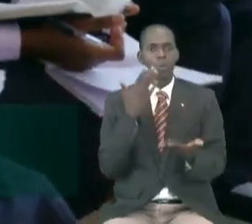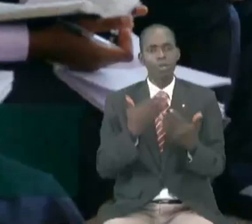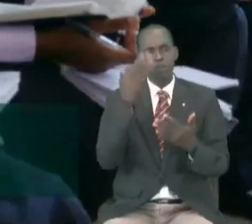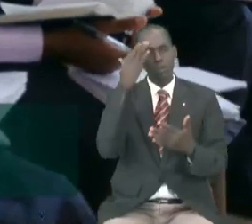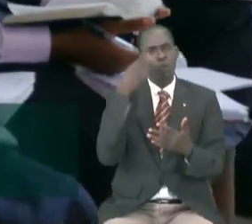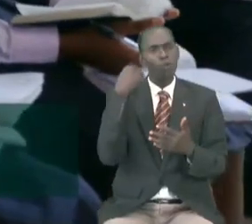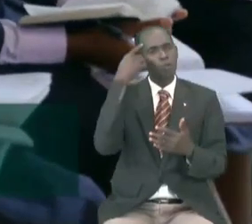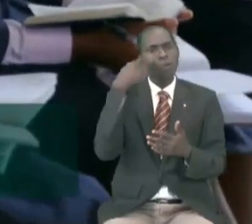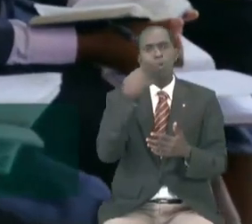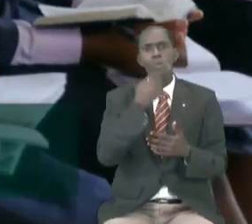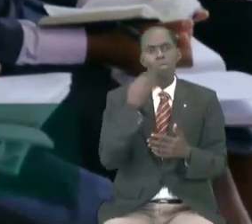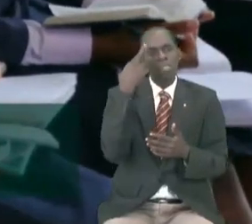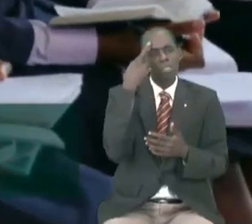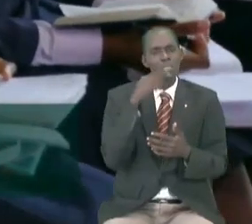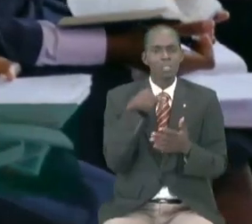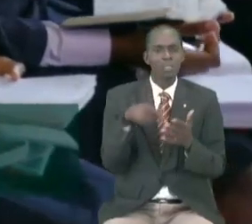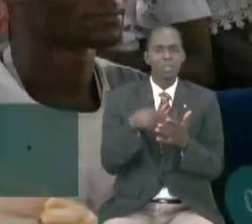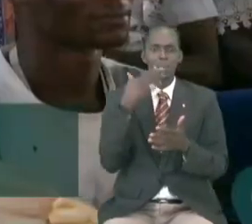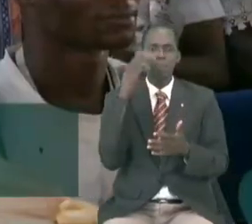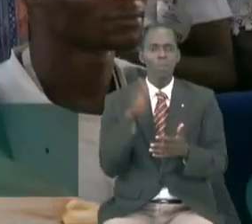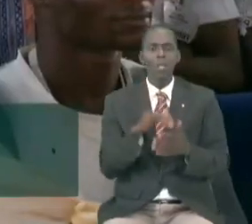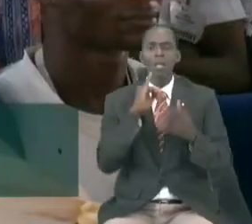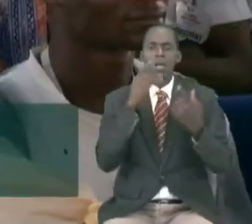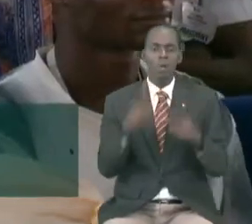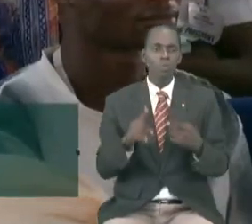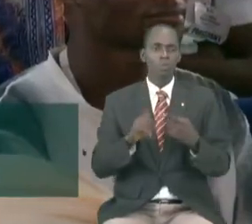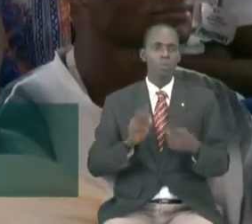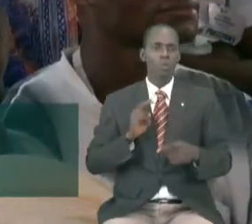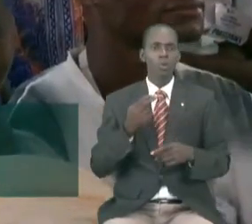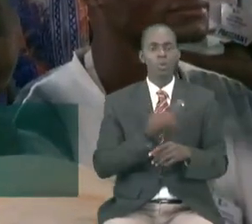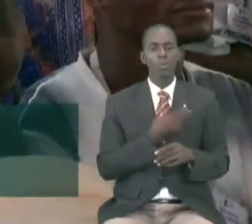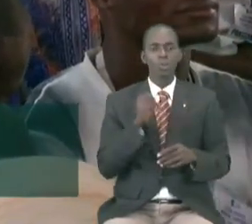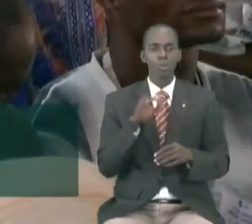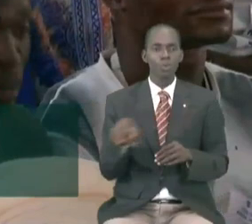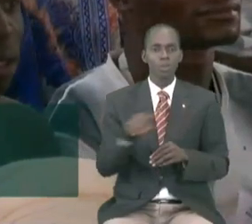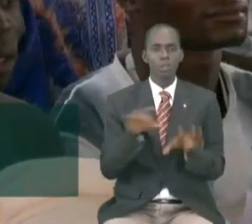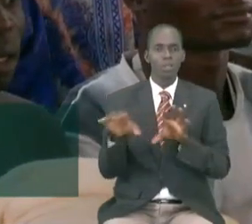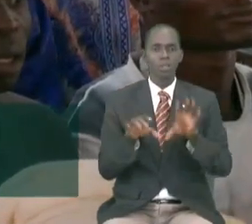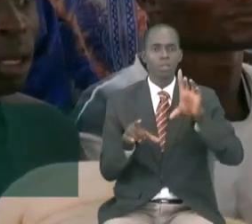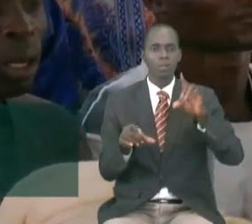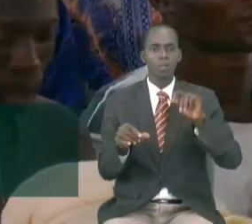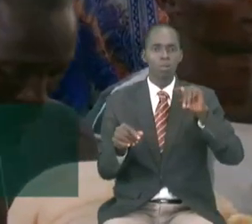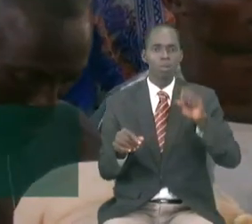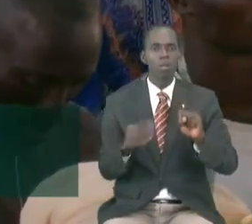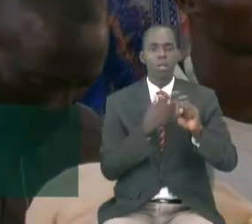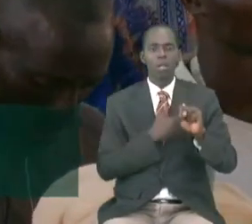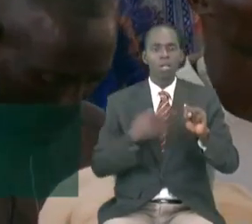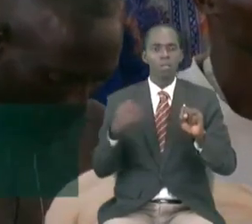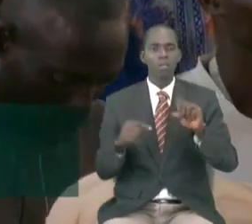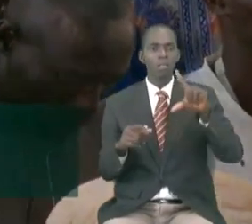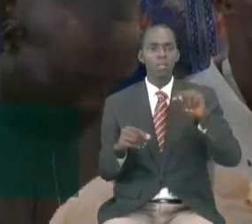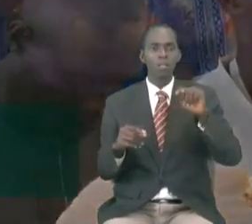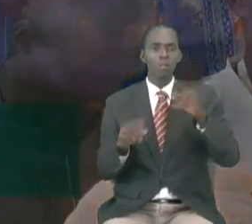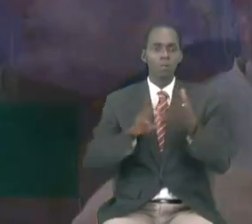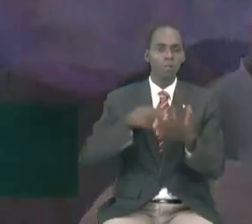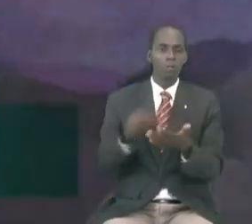fell upon Jonah. And then we're reading from verse 8. It says in verse 8, then said